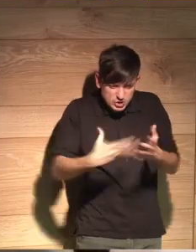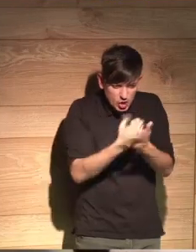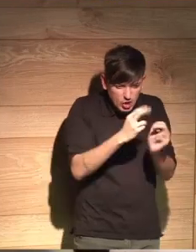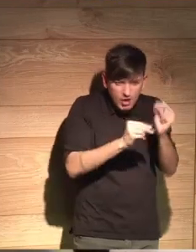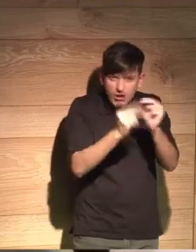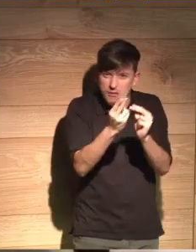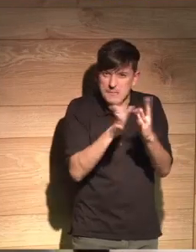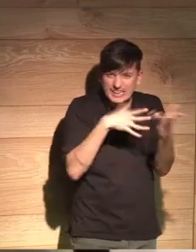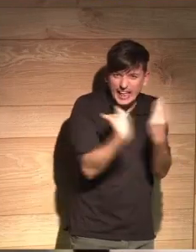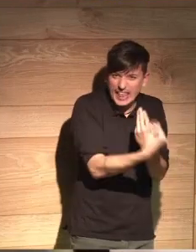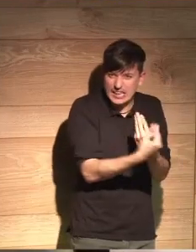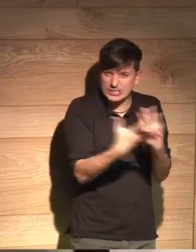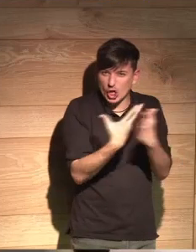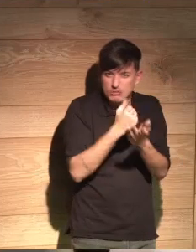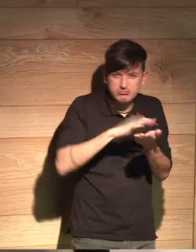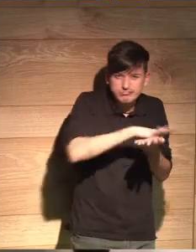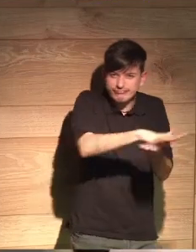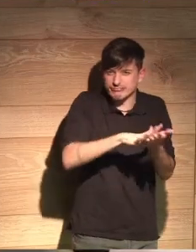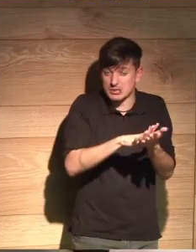stones, things that we used to build,